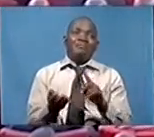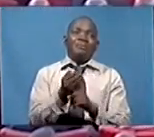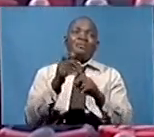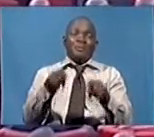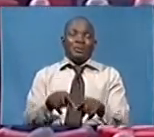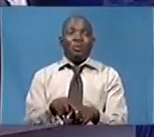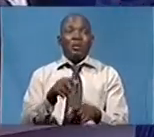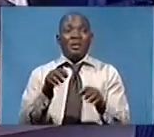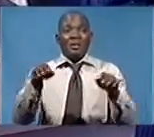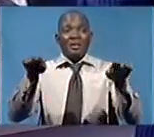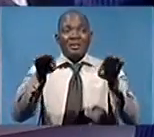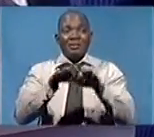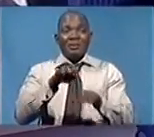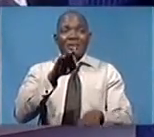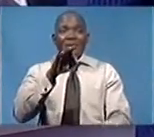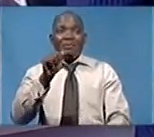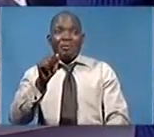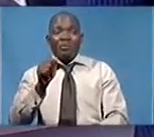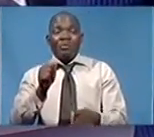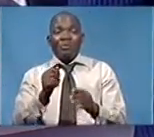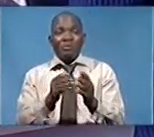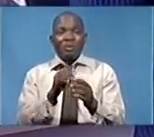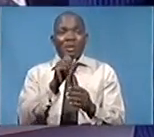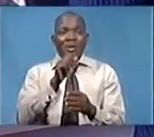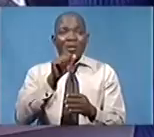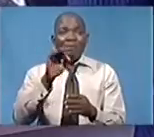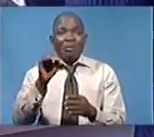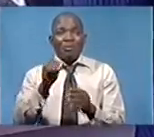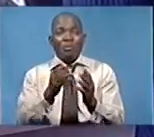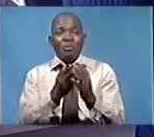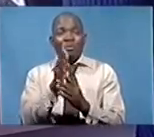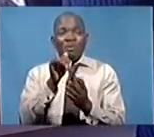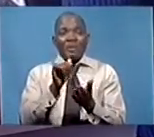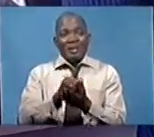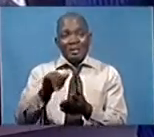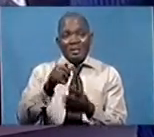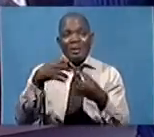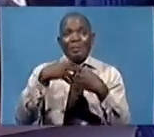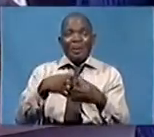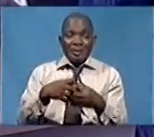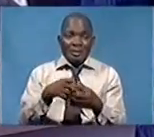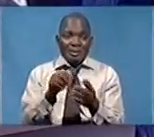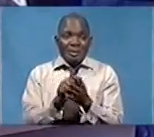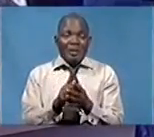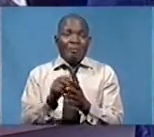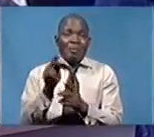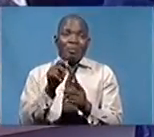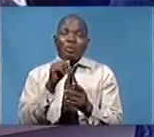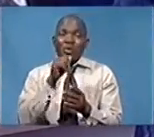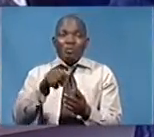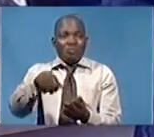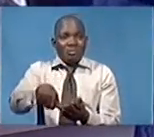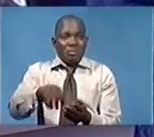even FOs are run through that machine. They are. And because they are not allowed, they just don't do